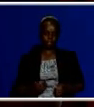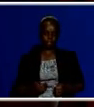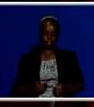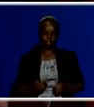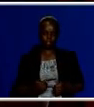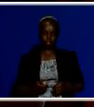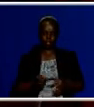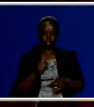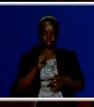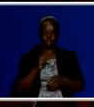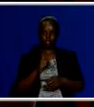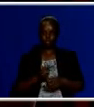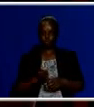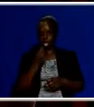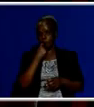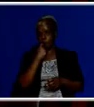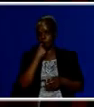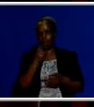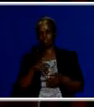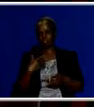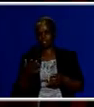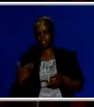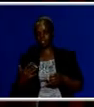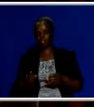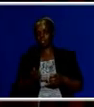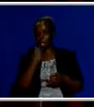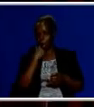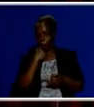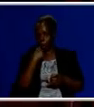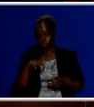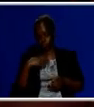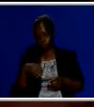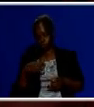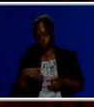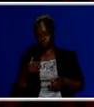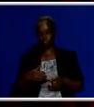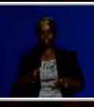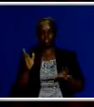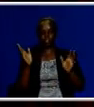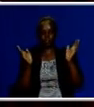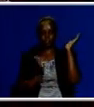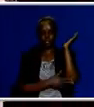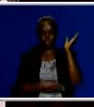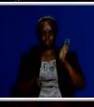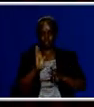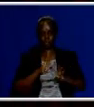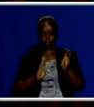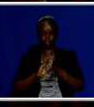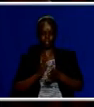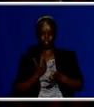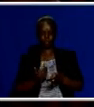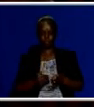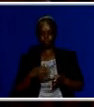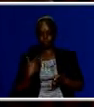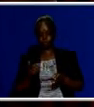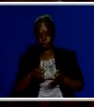mouth every day, all the time. That is an example of a bad habit. Or some children like